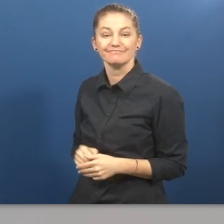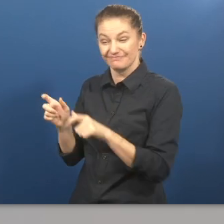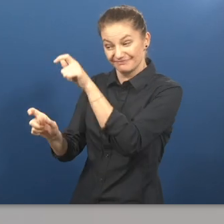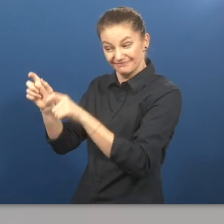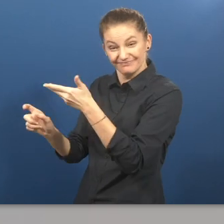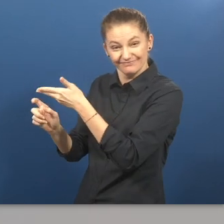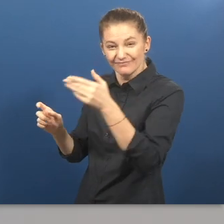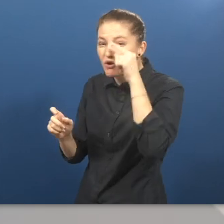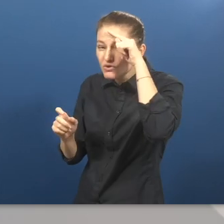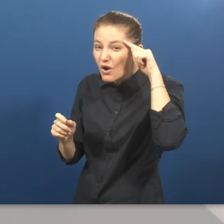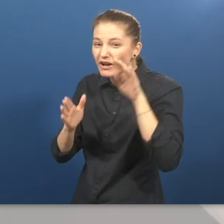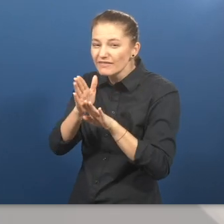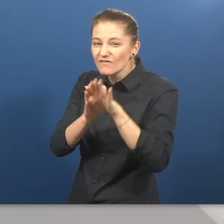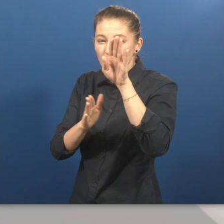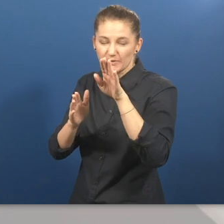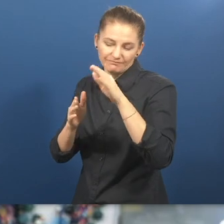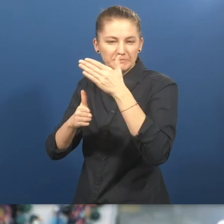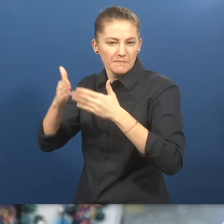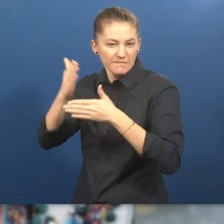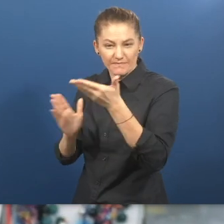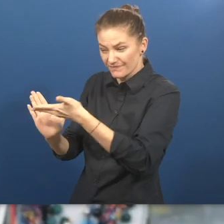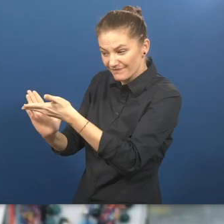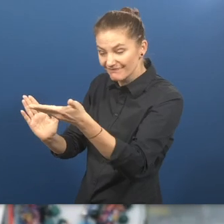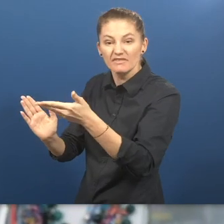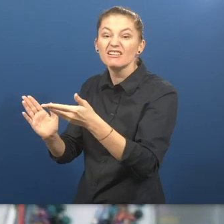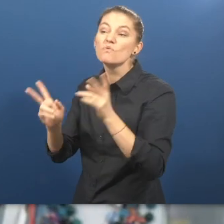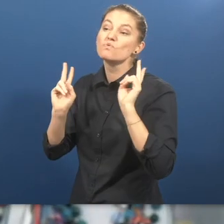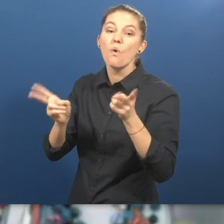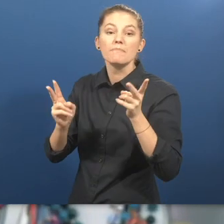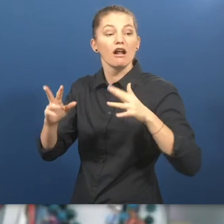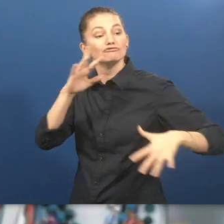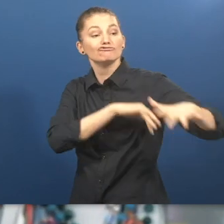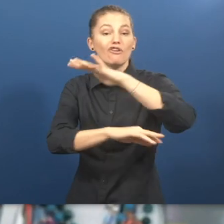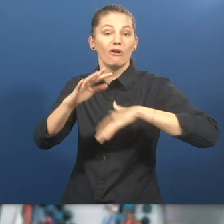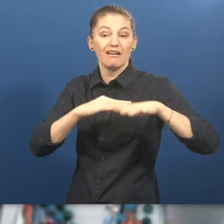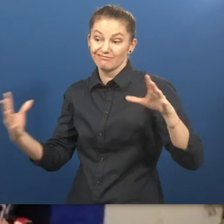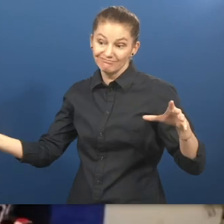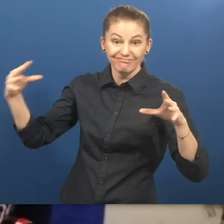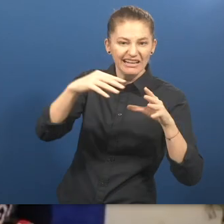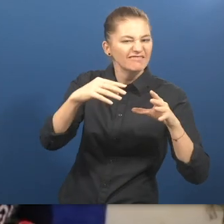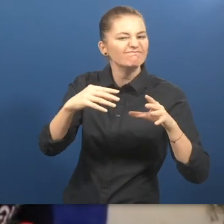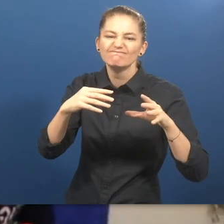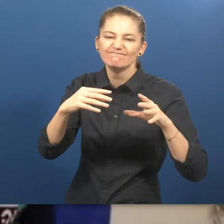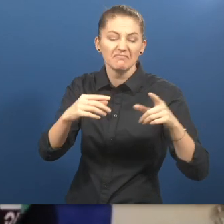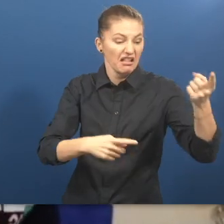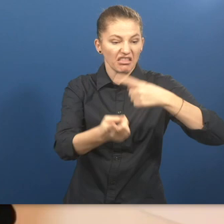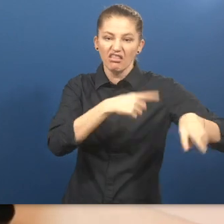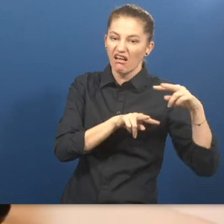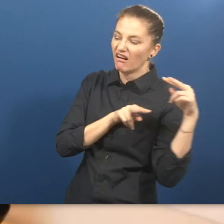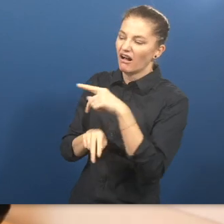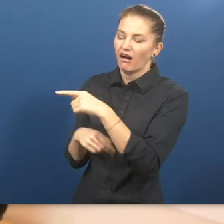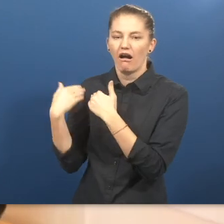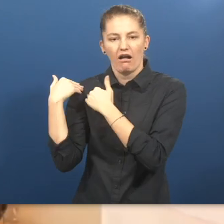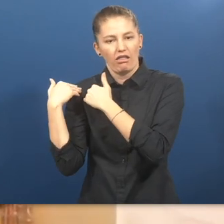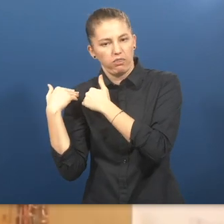People sitting on a table and smiling. Persons with neuro disorders who are not included in our society. They are not part of the development